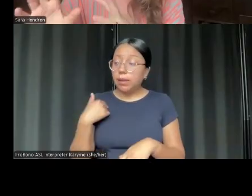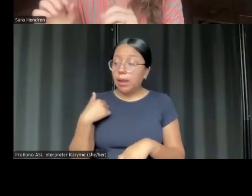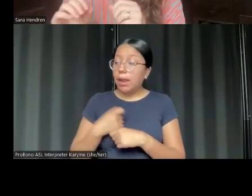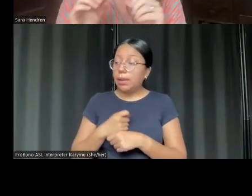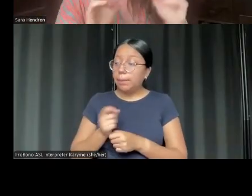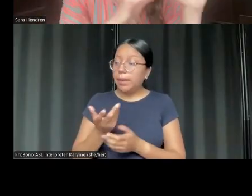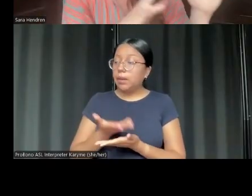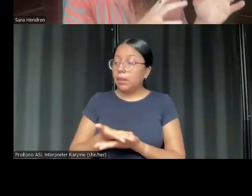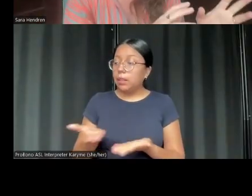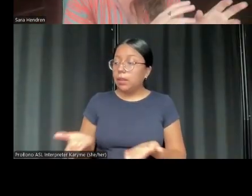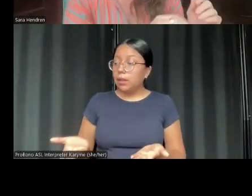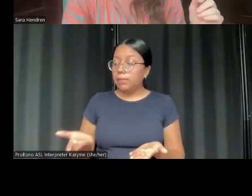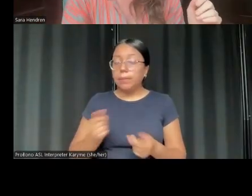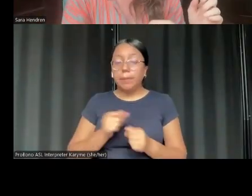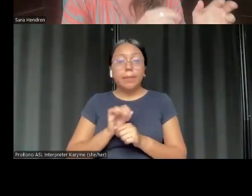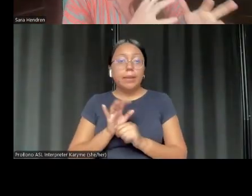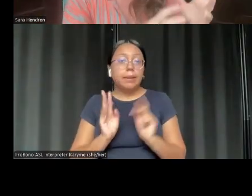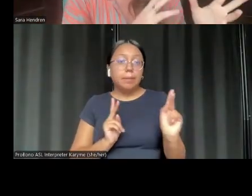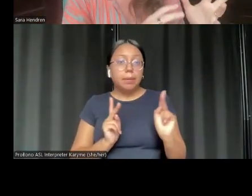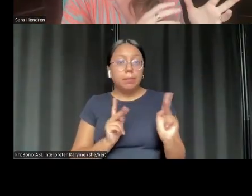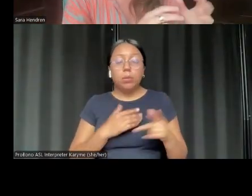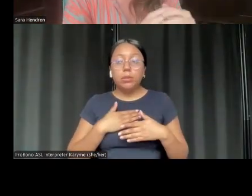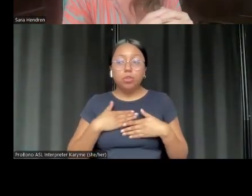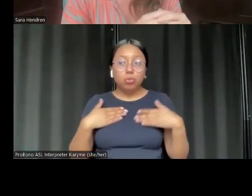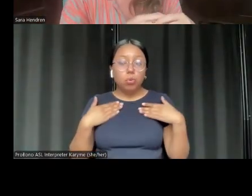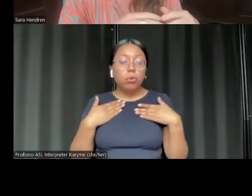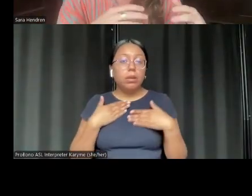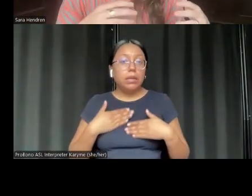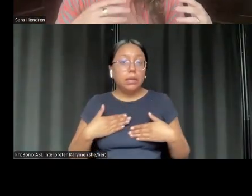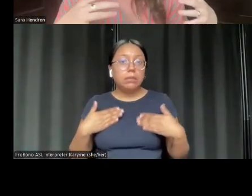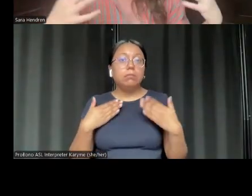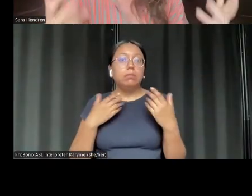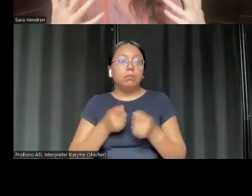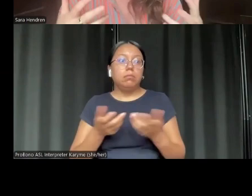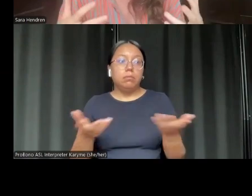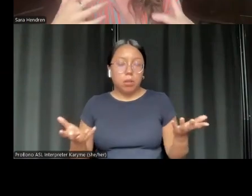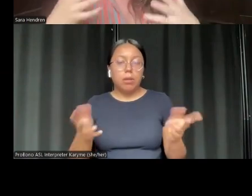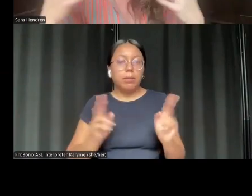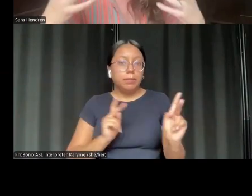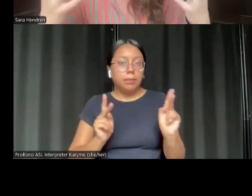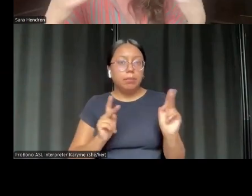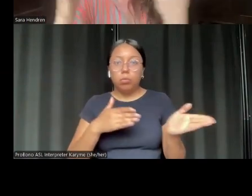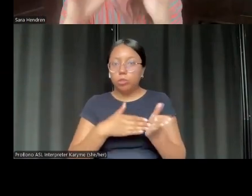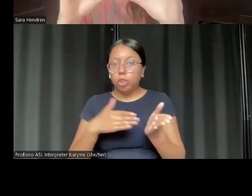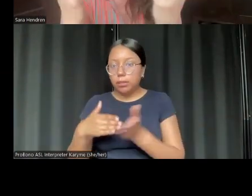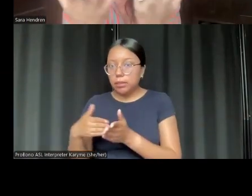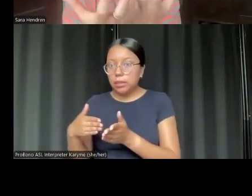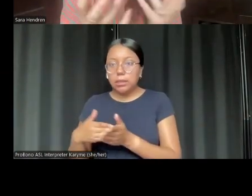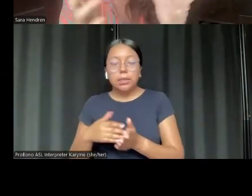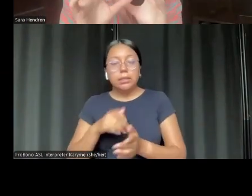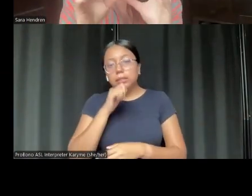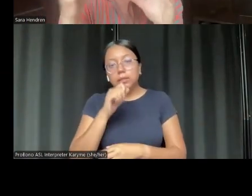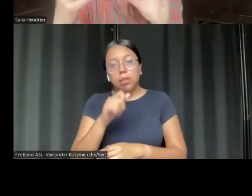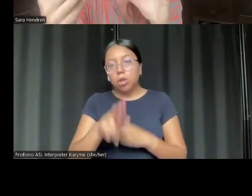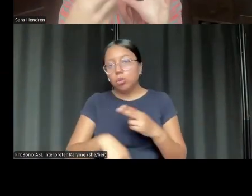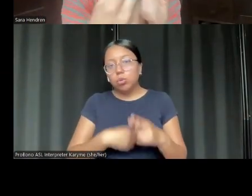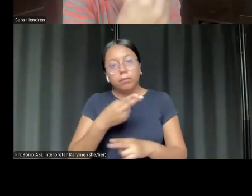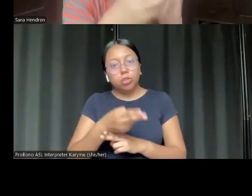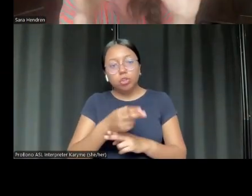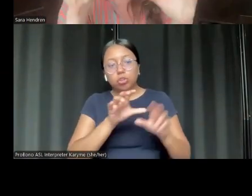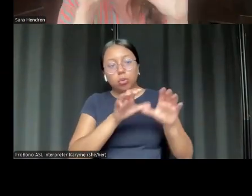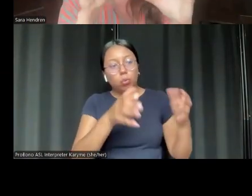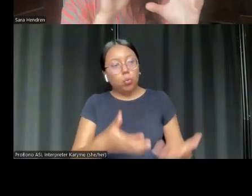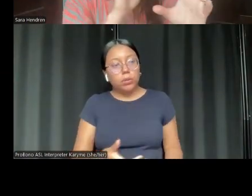people enjoyed it. Plenty of people actually had big objections to it. It's actually no universal widget is out there in the